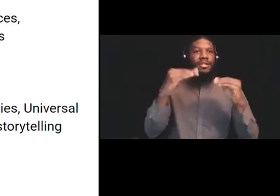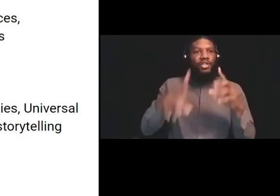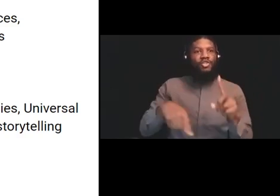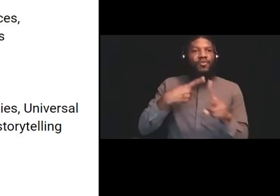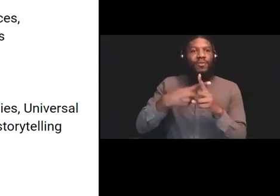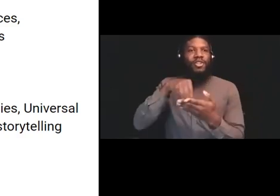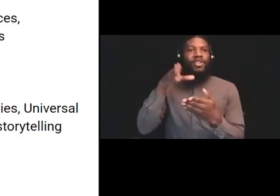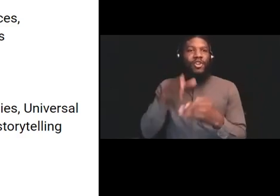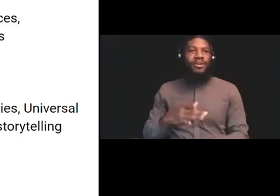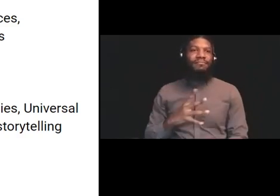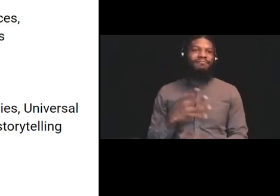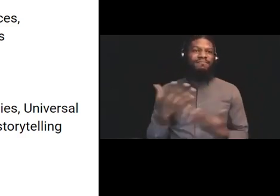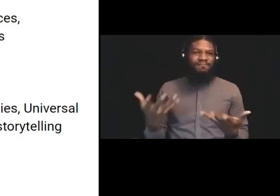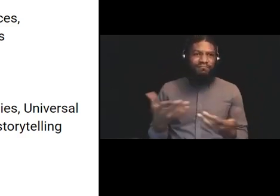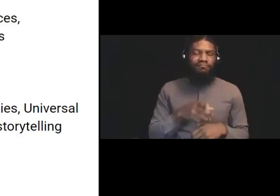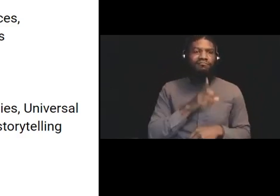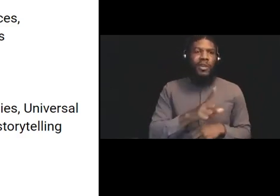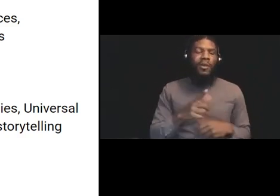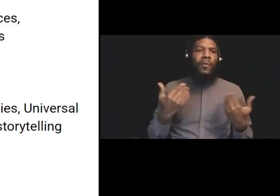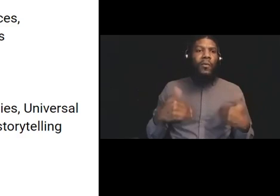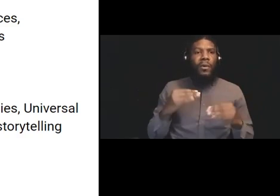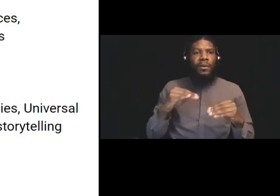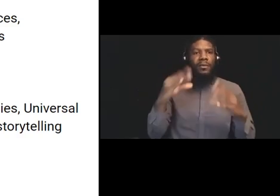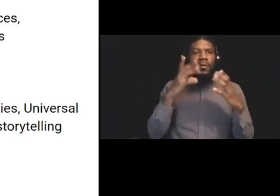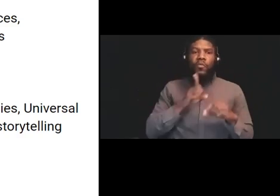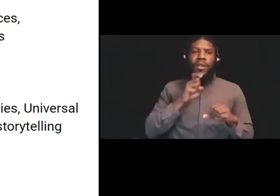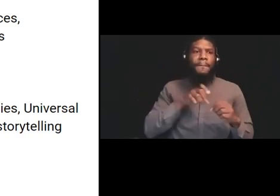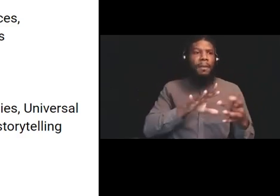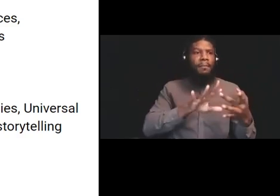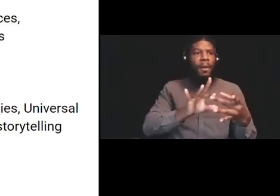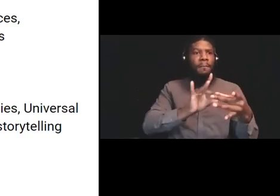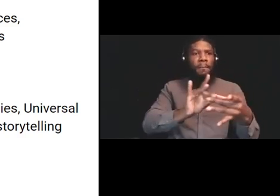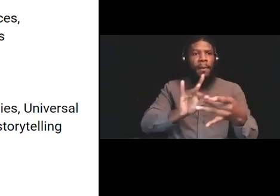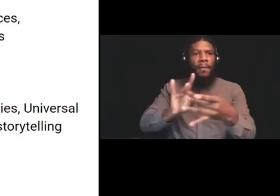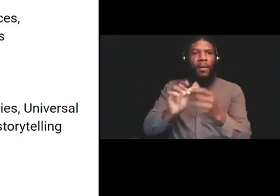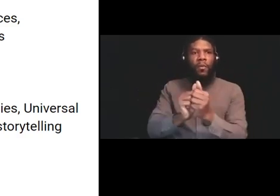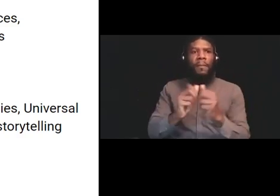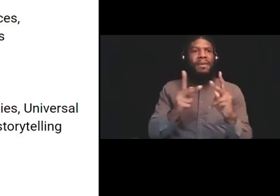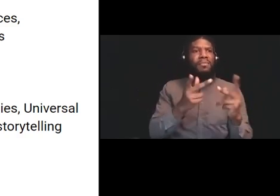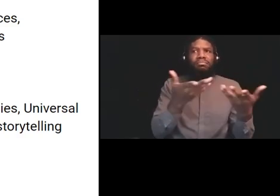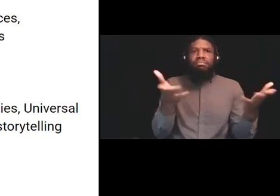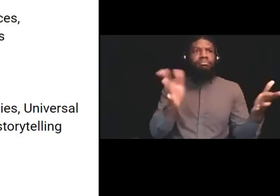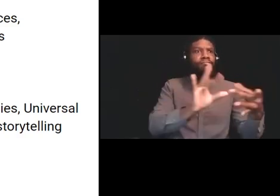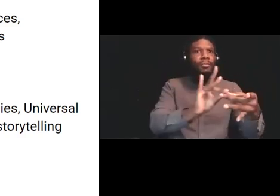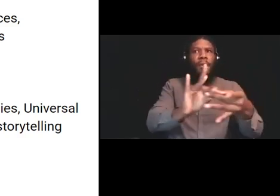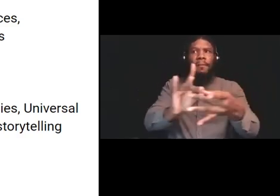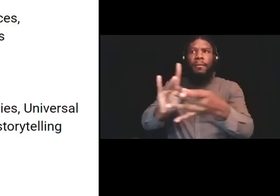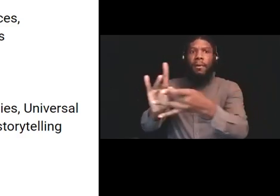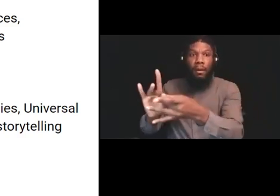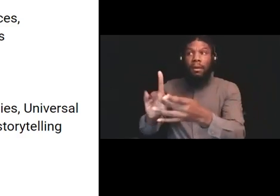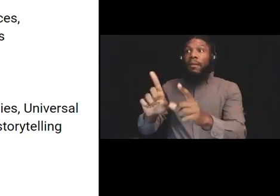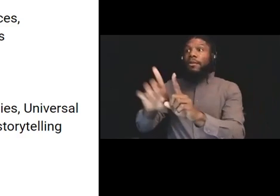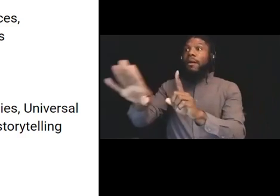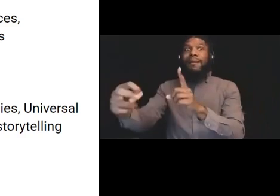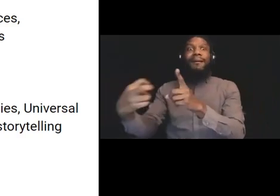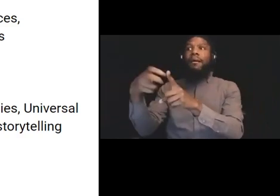So it taught me how important it is to stay connected with people and to find mentors who can share